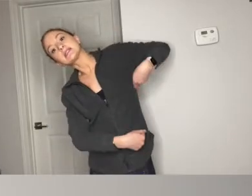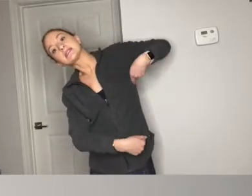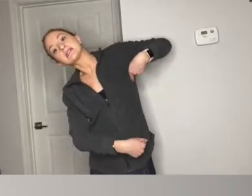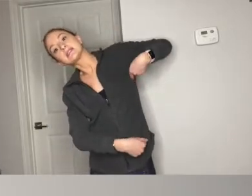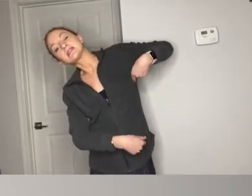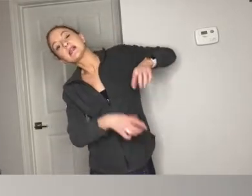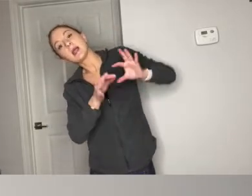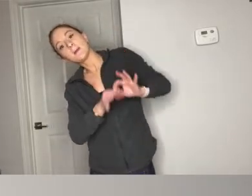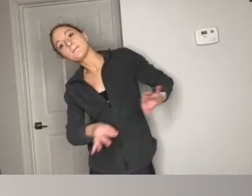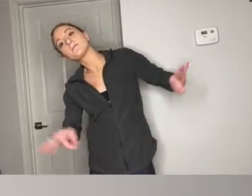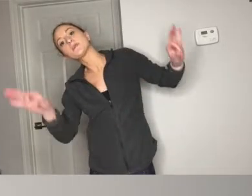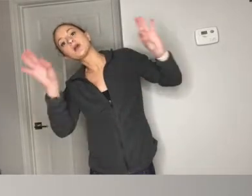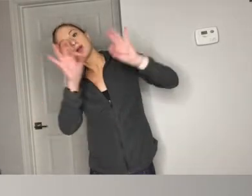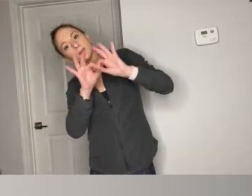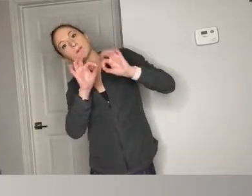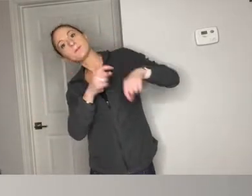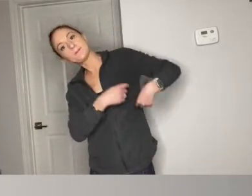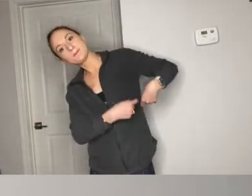side.